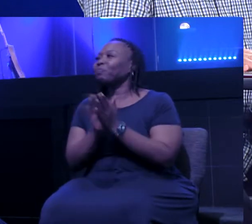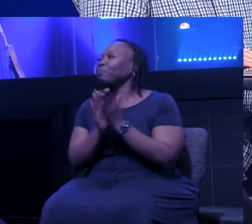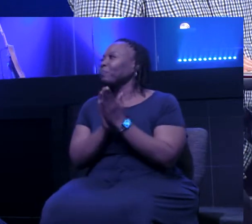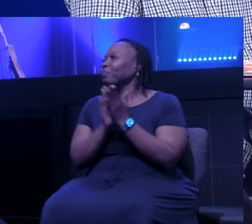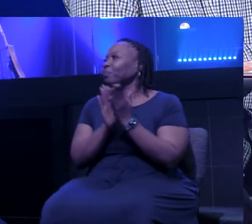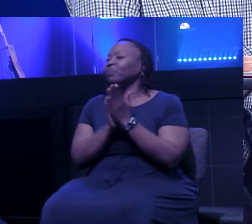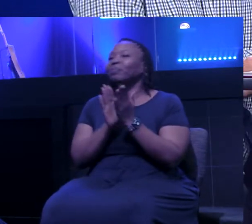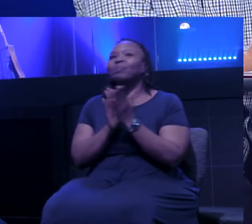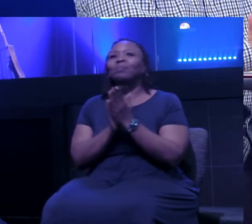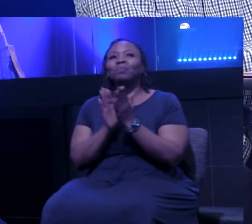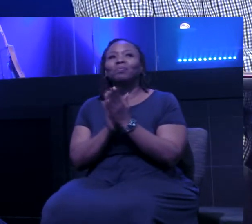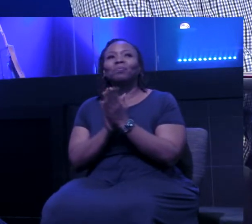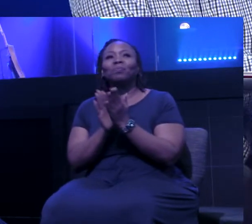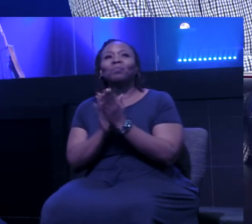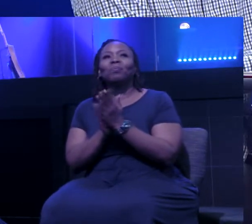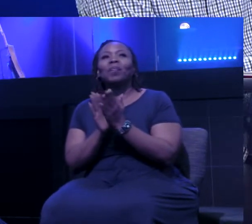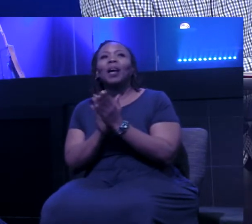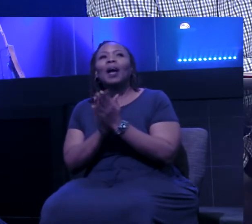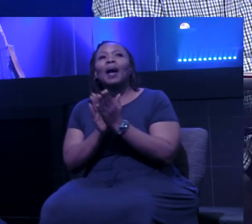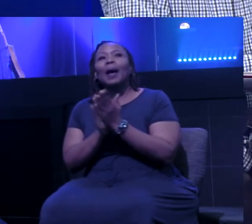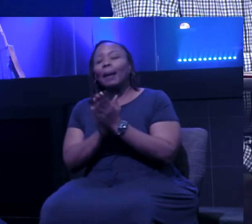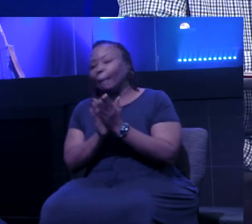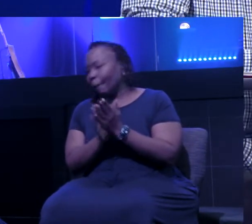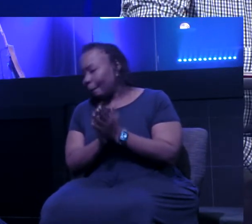What an amazing story.